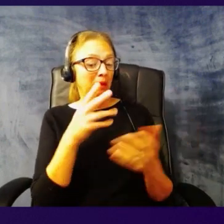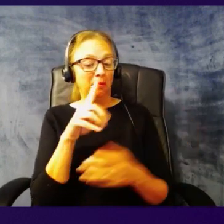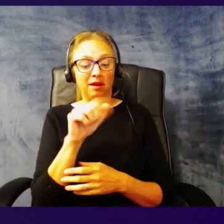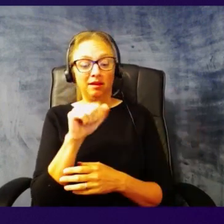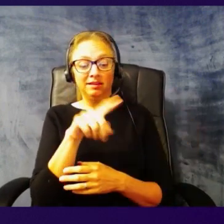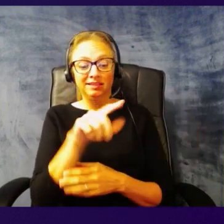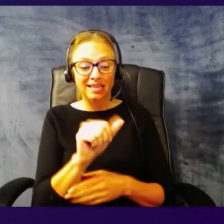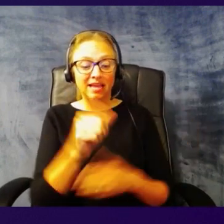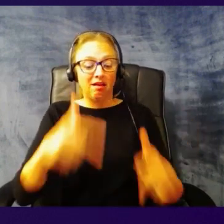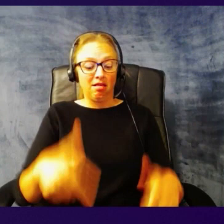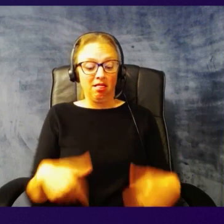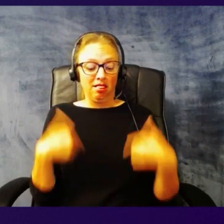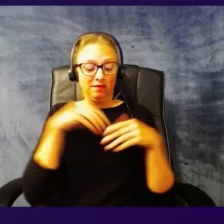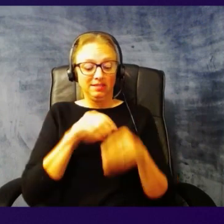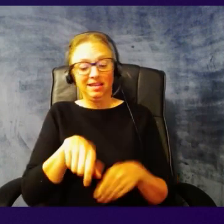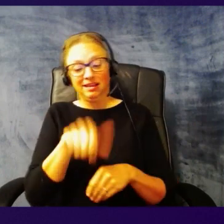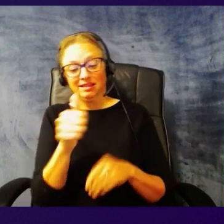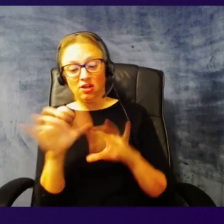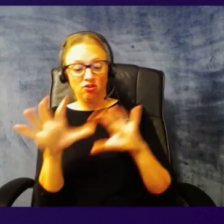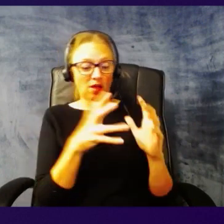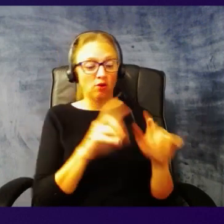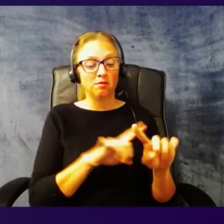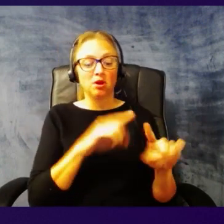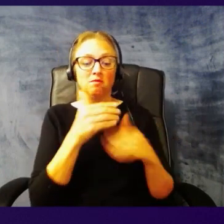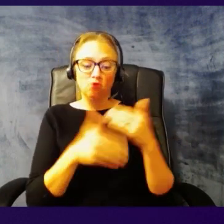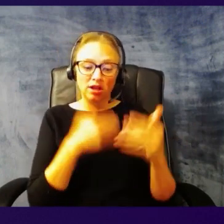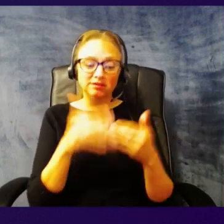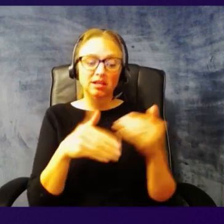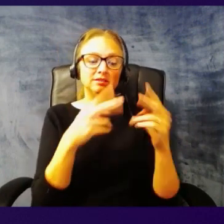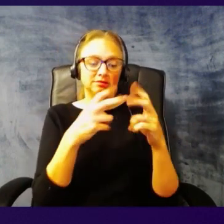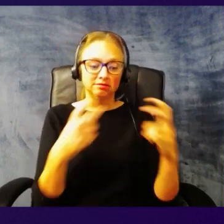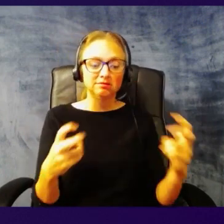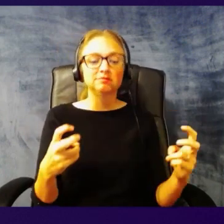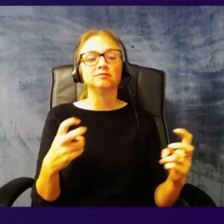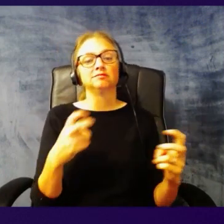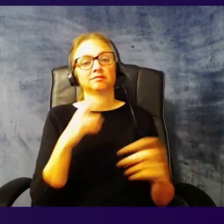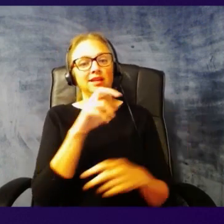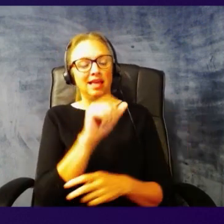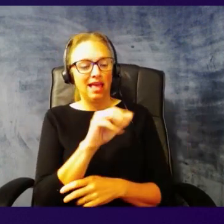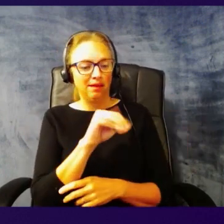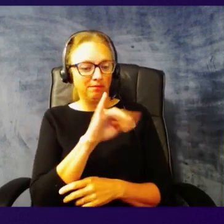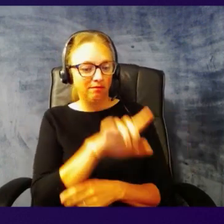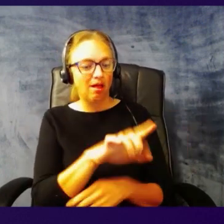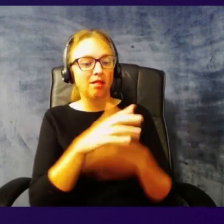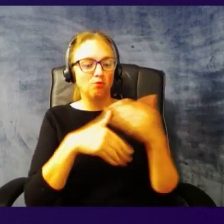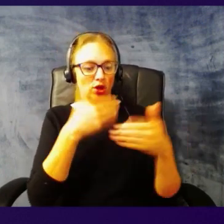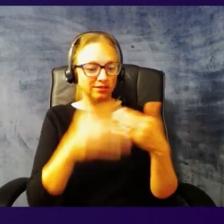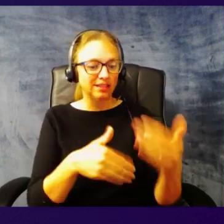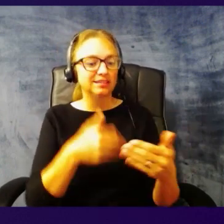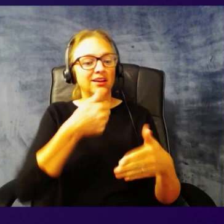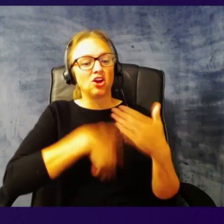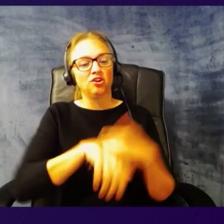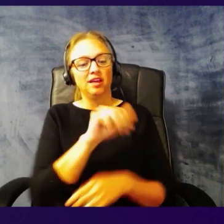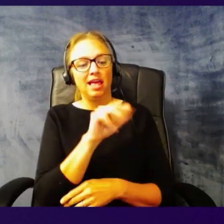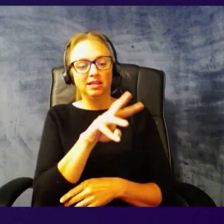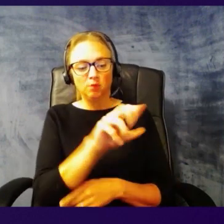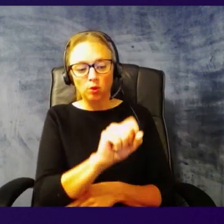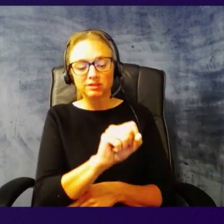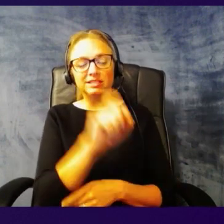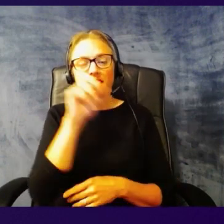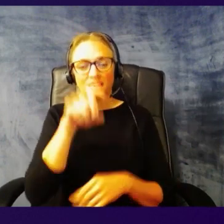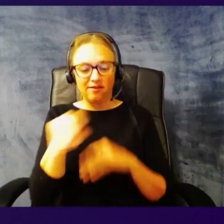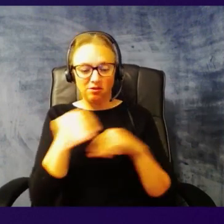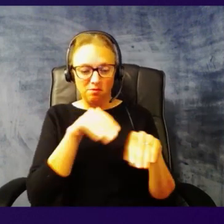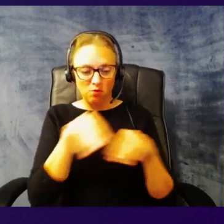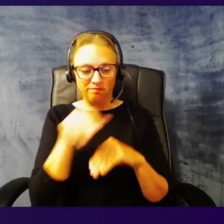lives in another cloud, but their processing, their analytics, their AI/ML processing is being done in AWS, and they need to move that data